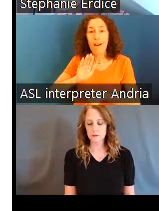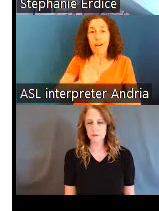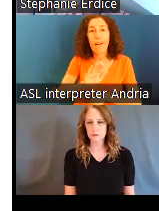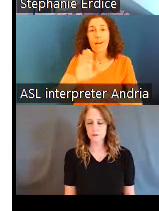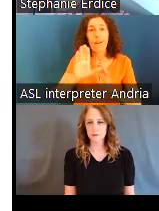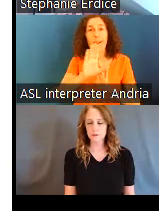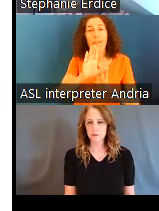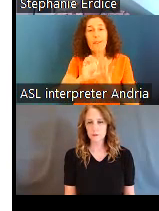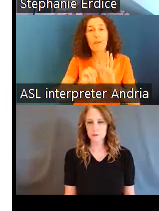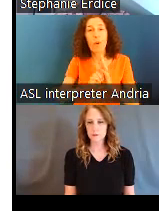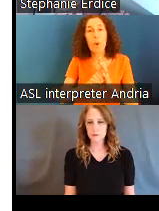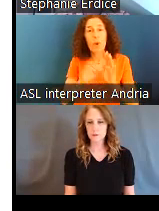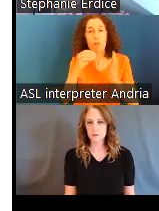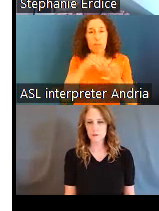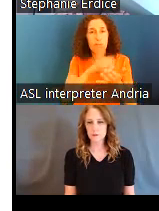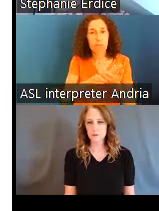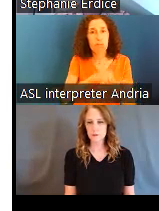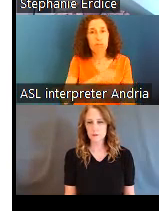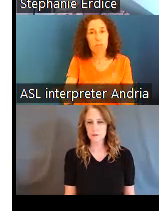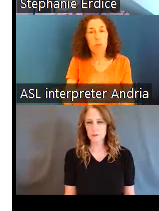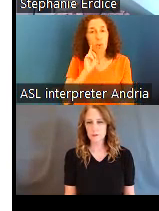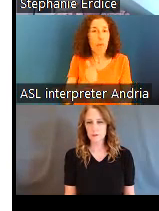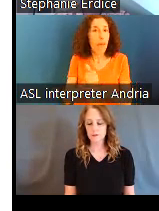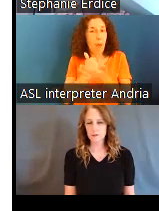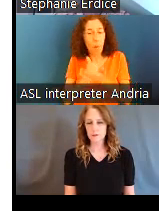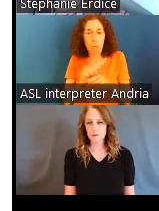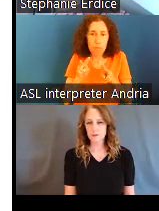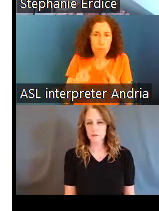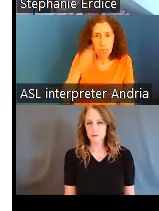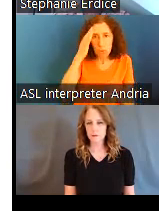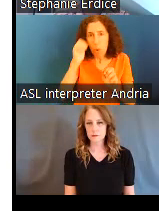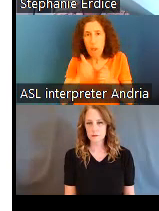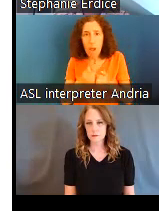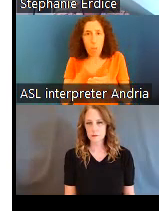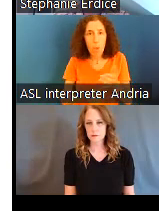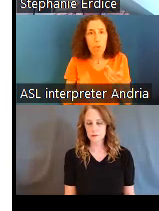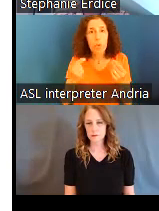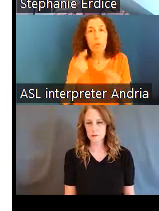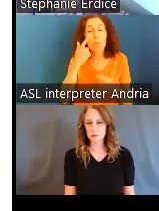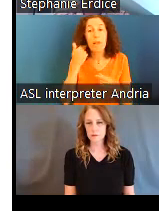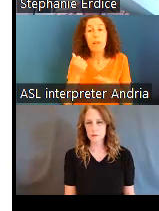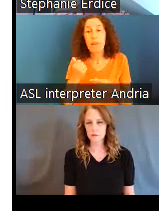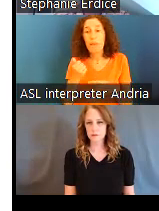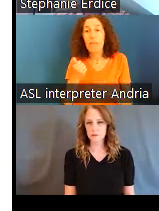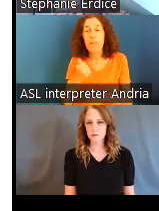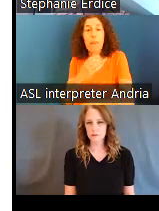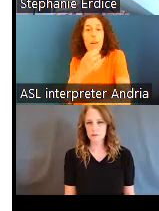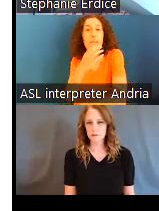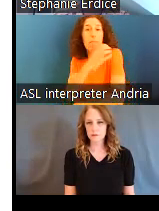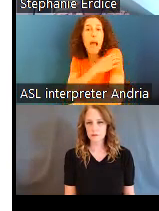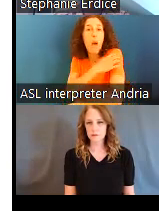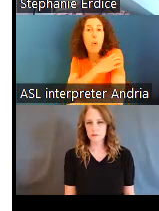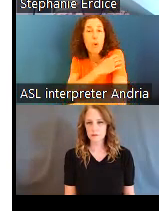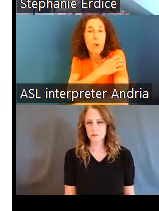vulnerable circumstances where the power differential can be quite great. So ethics helps protect